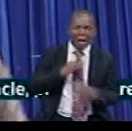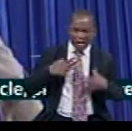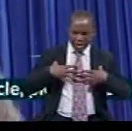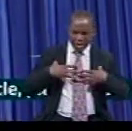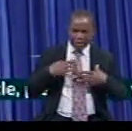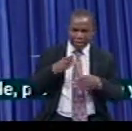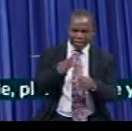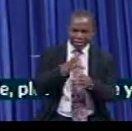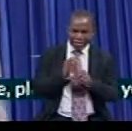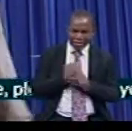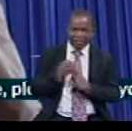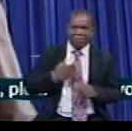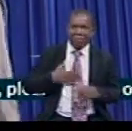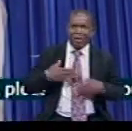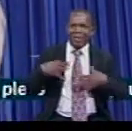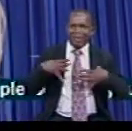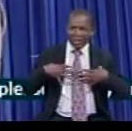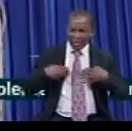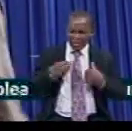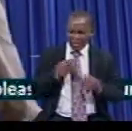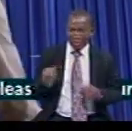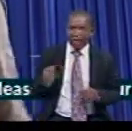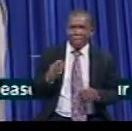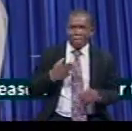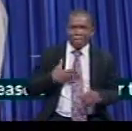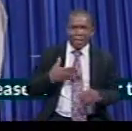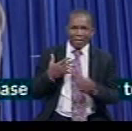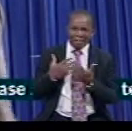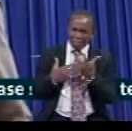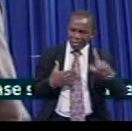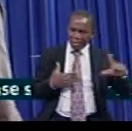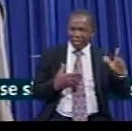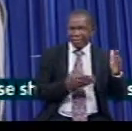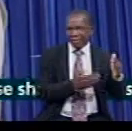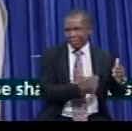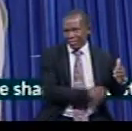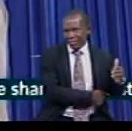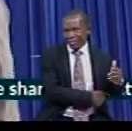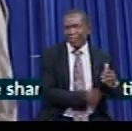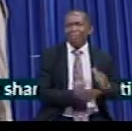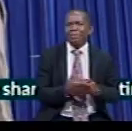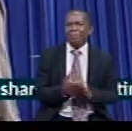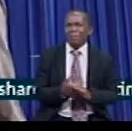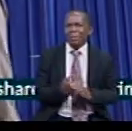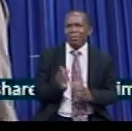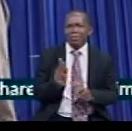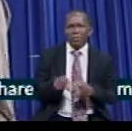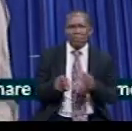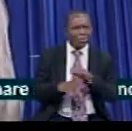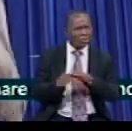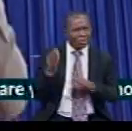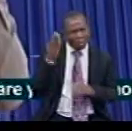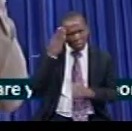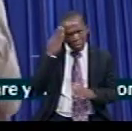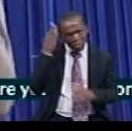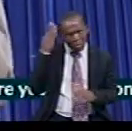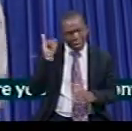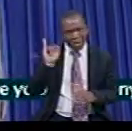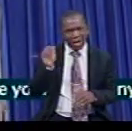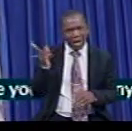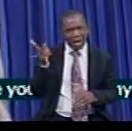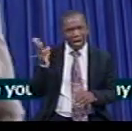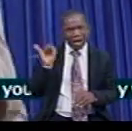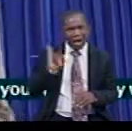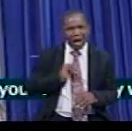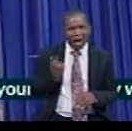side, when I was going with my district people, they wasn't understand why I'm very happy like that. I was